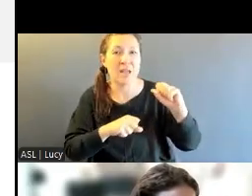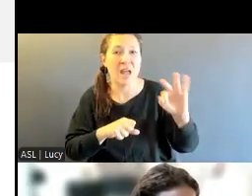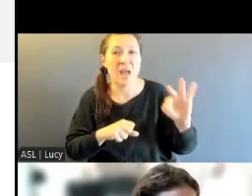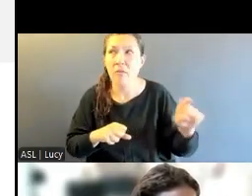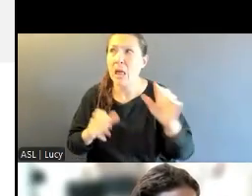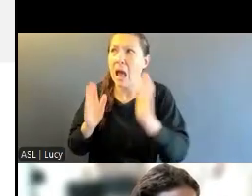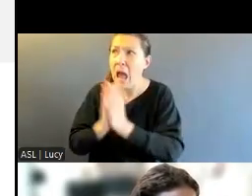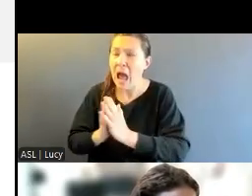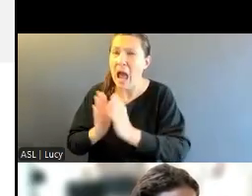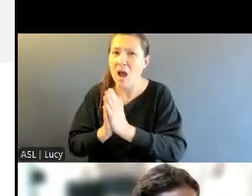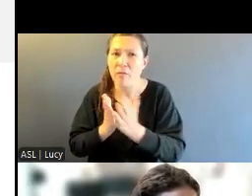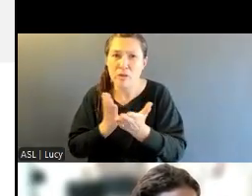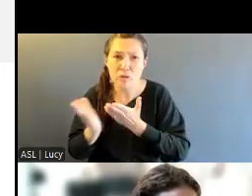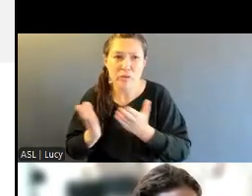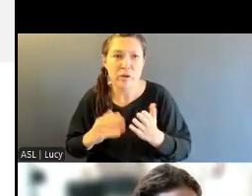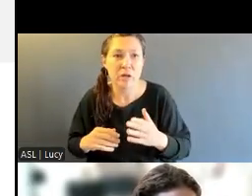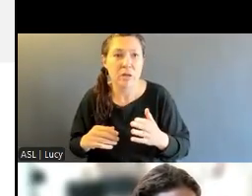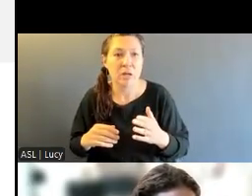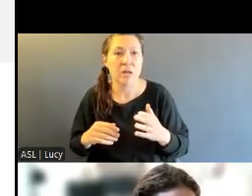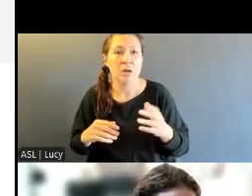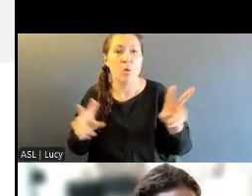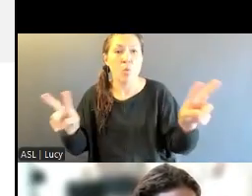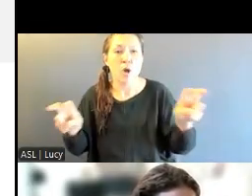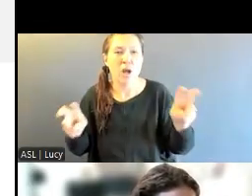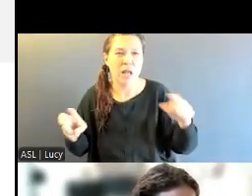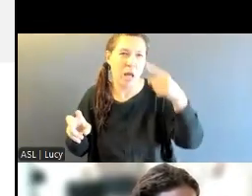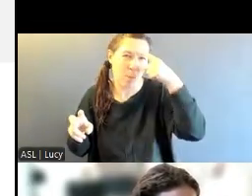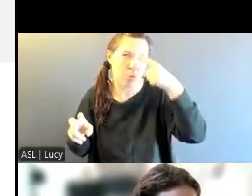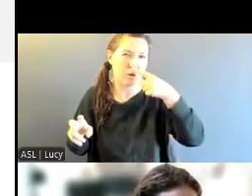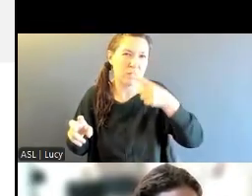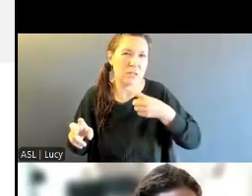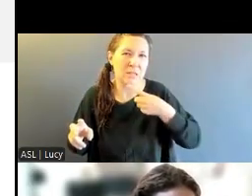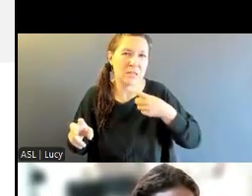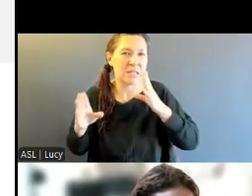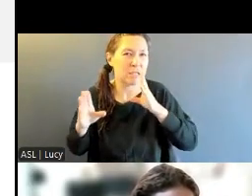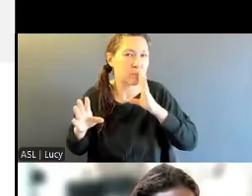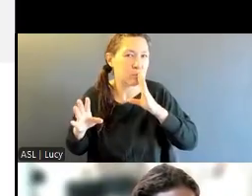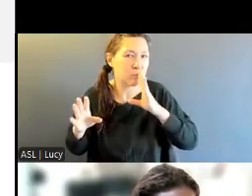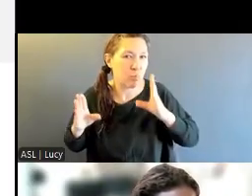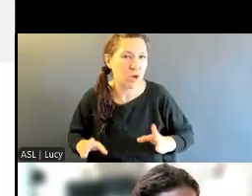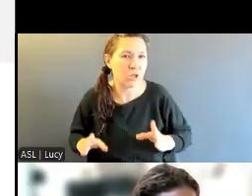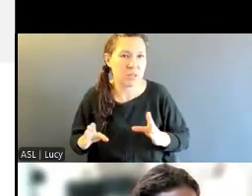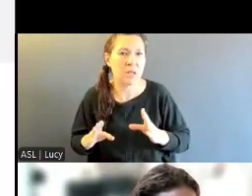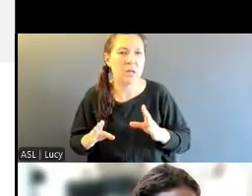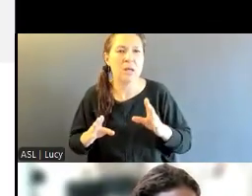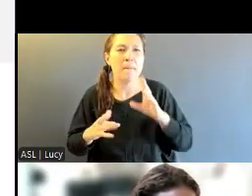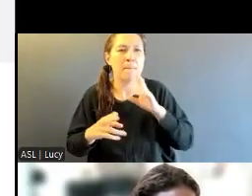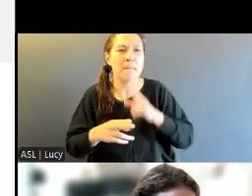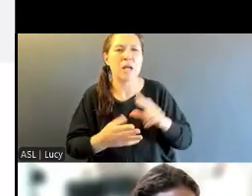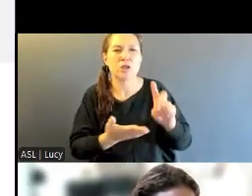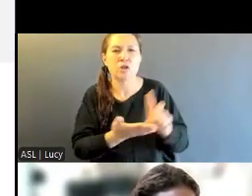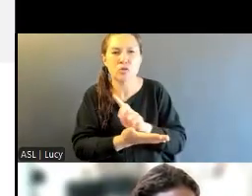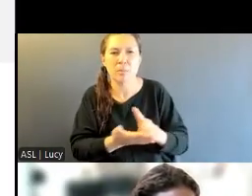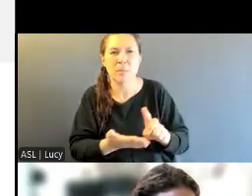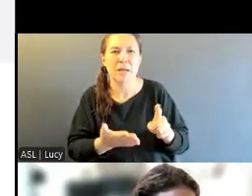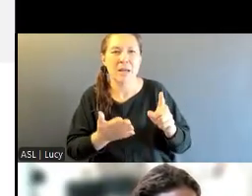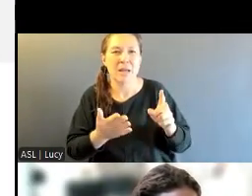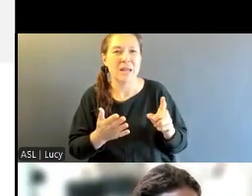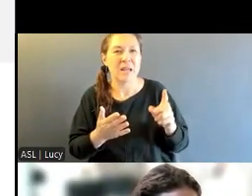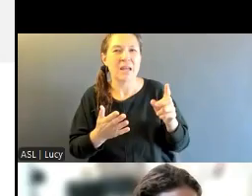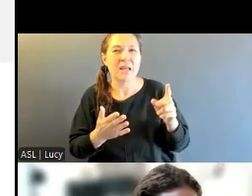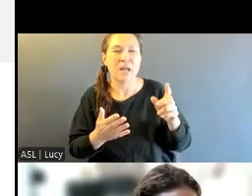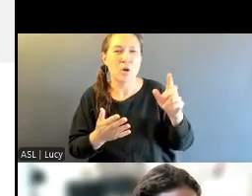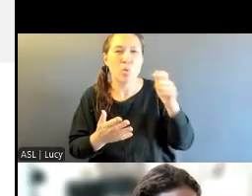This quote, translated from Portuguese, detailed discriminatory practices. Were there moments of